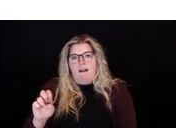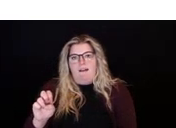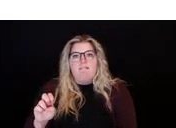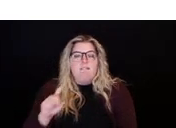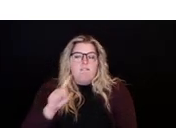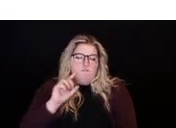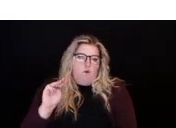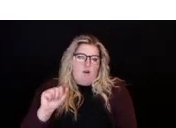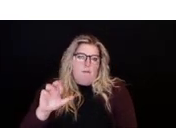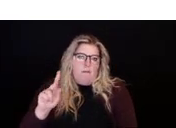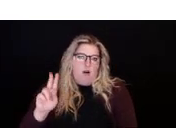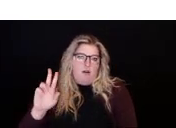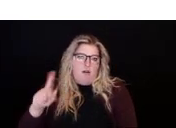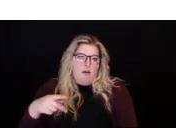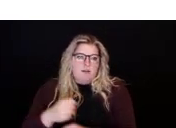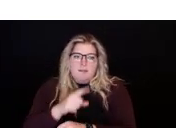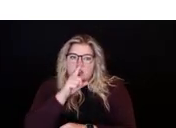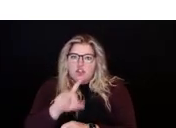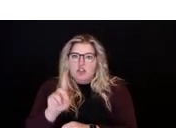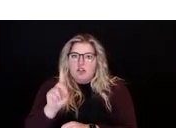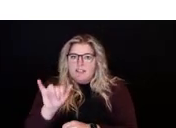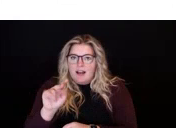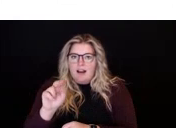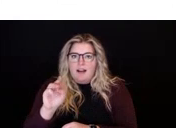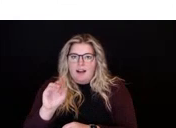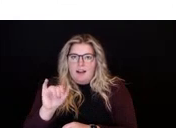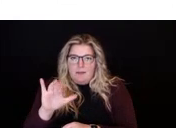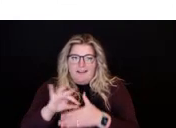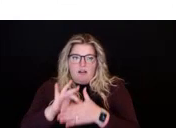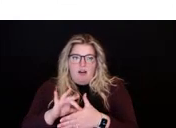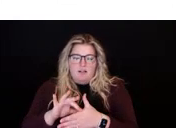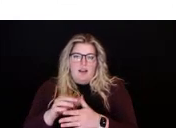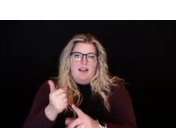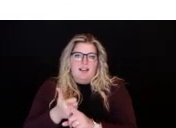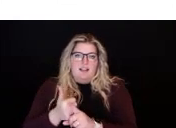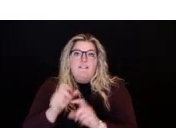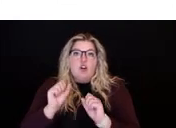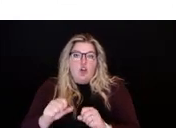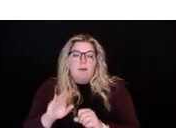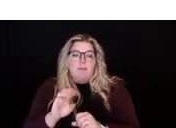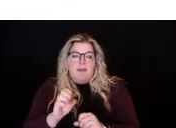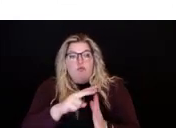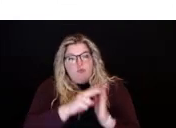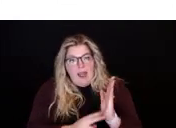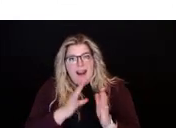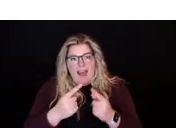to ensure that some of this dynamic content was announced to screen reader users.